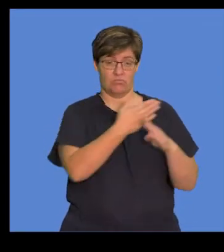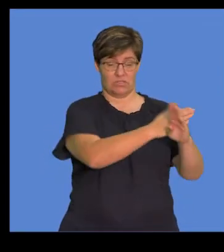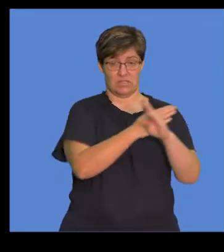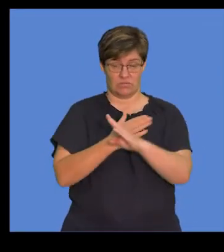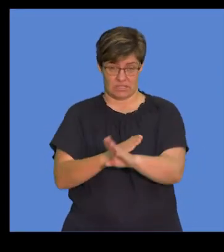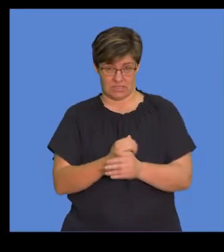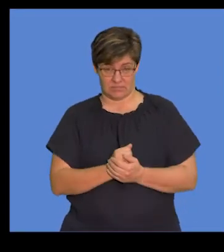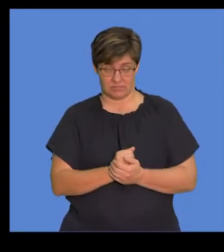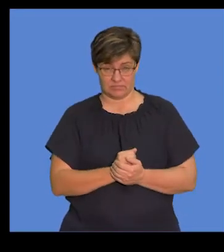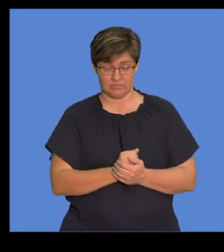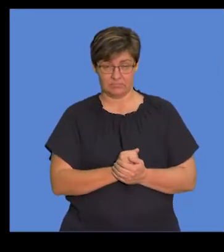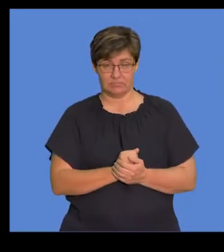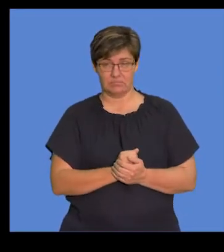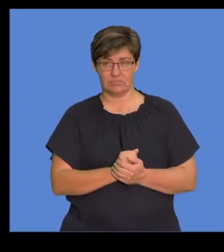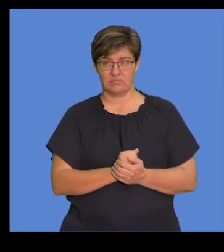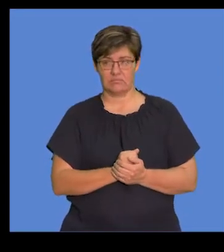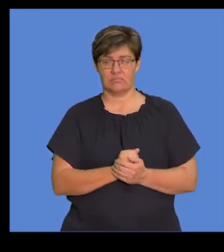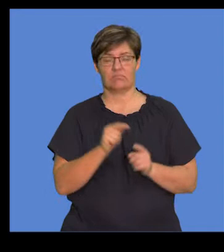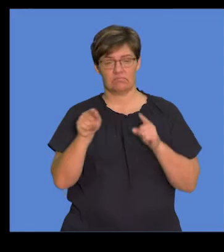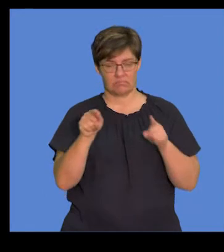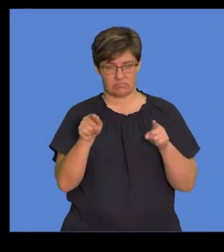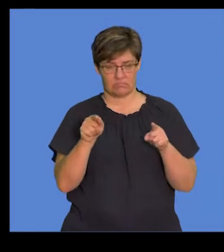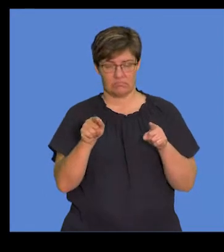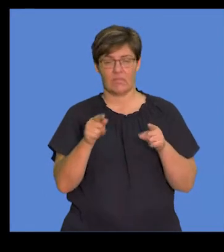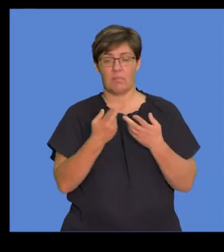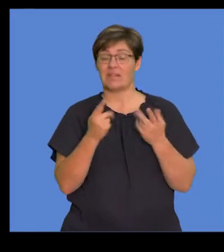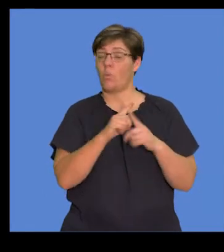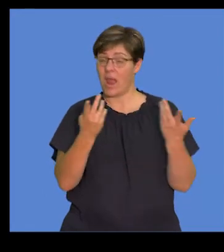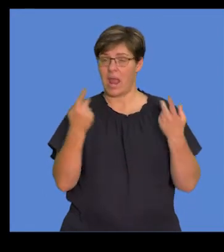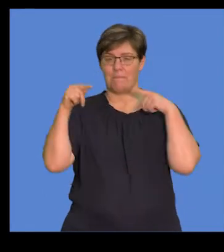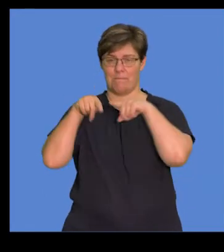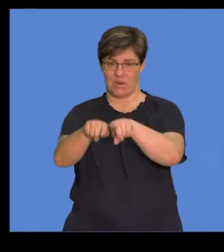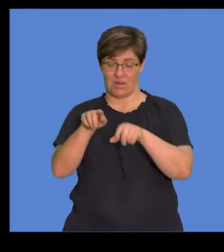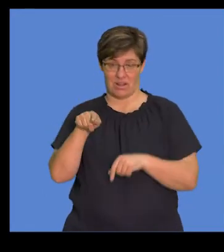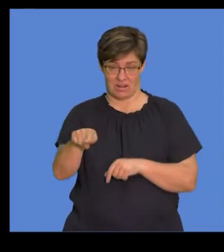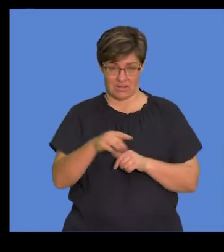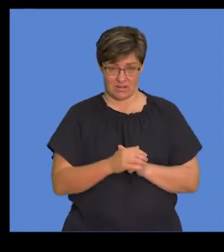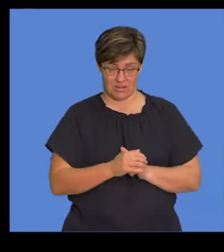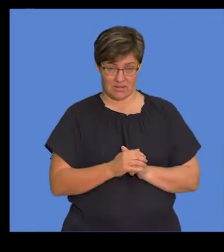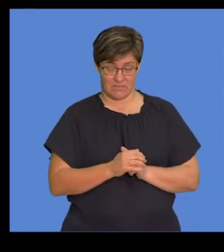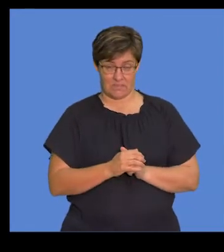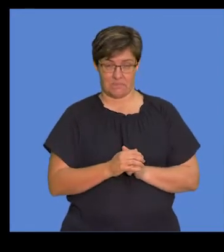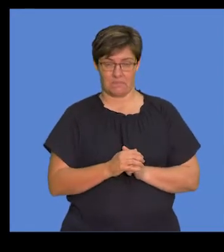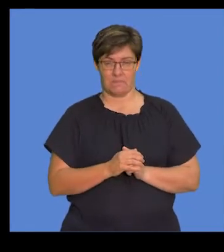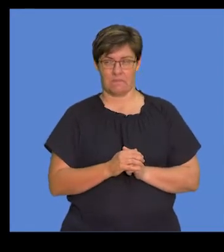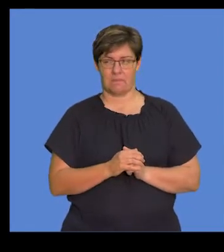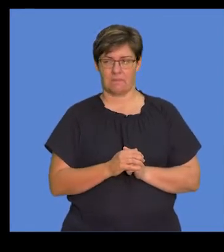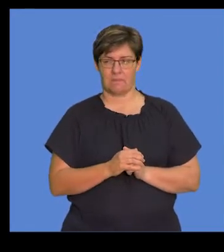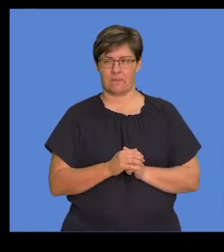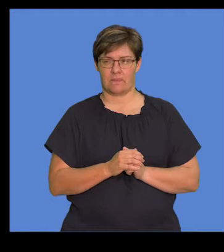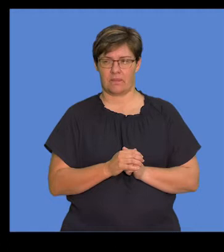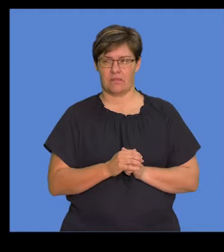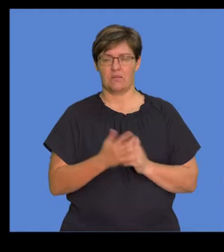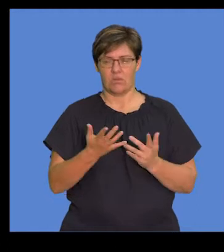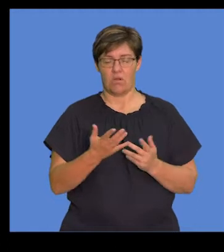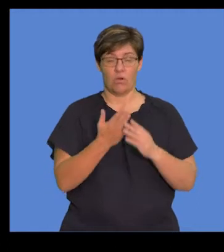two resistors that are given are the 6 ohm and the 15 ohms are in parallel, okay? Now a resistor